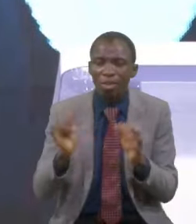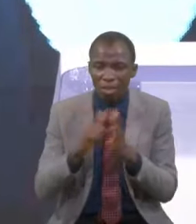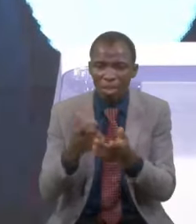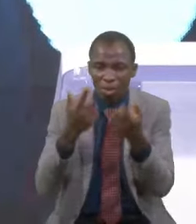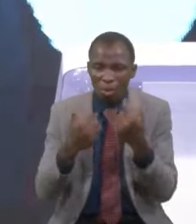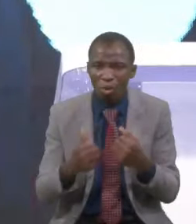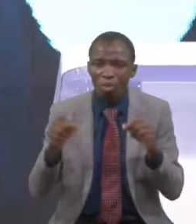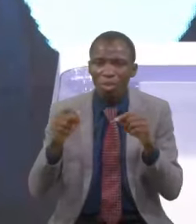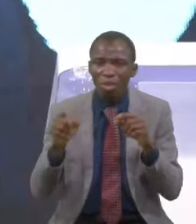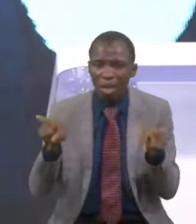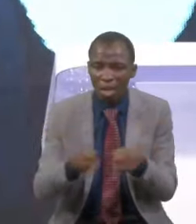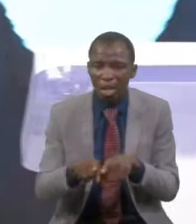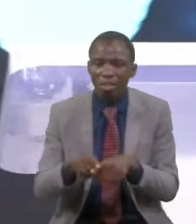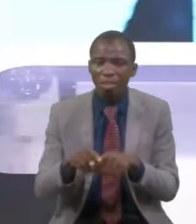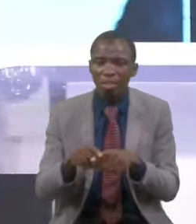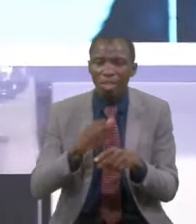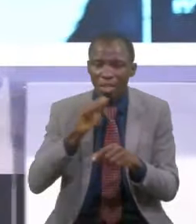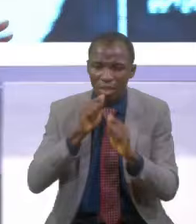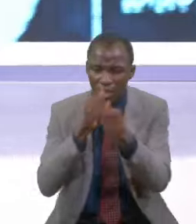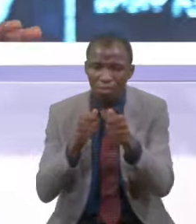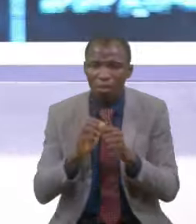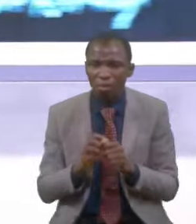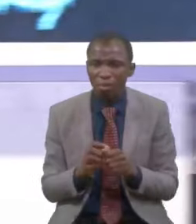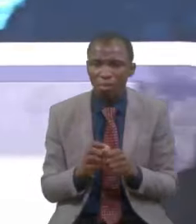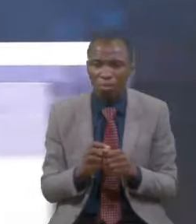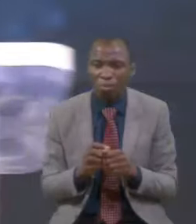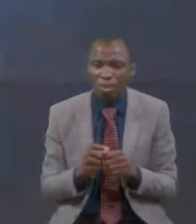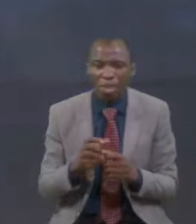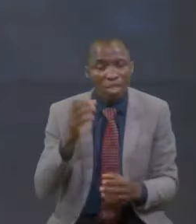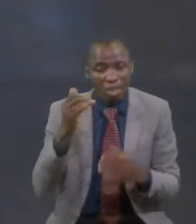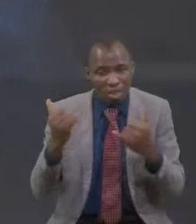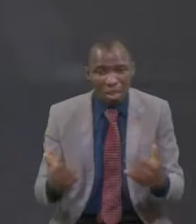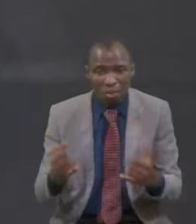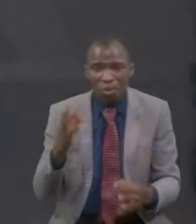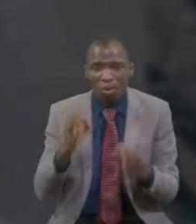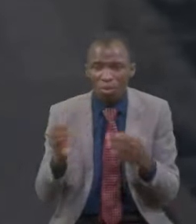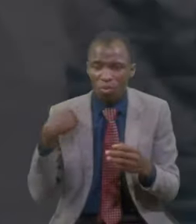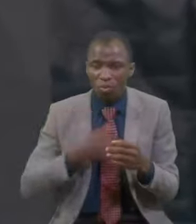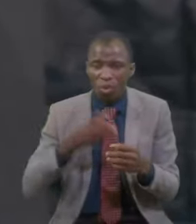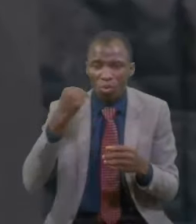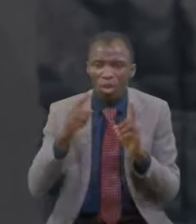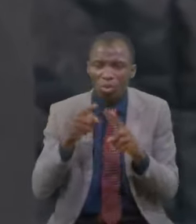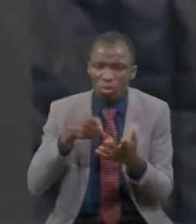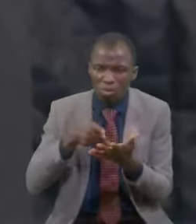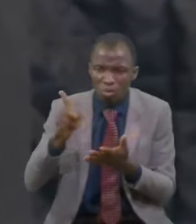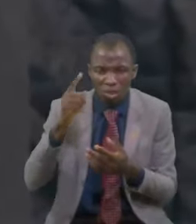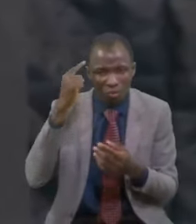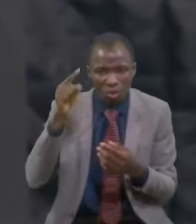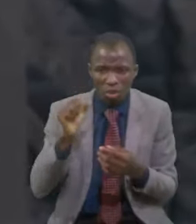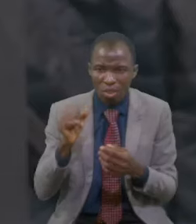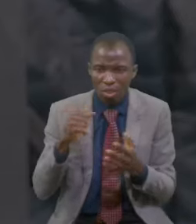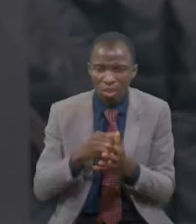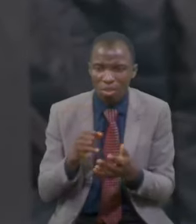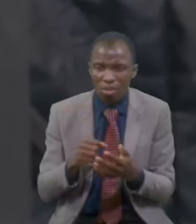as a gift. Now, if we were to pay for it, what would that